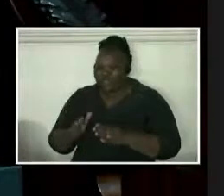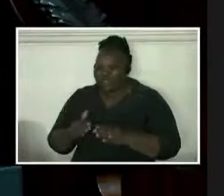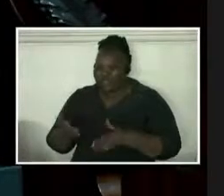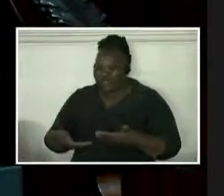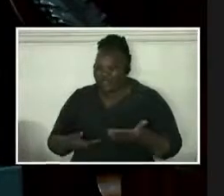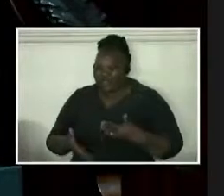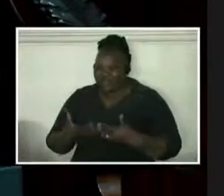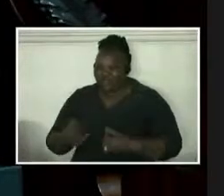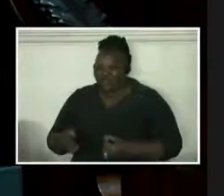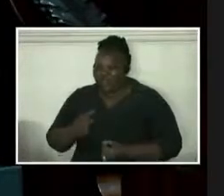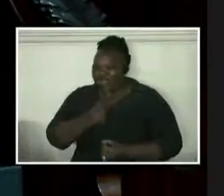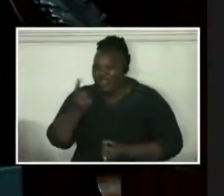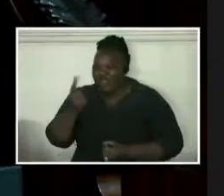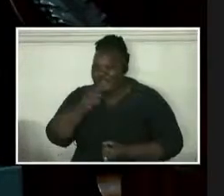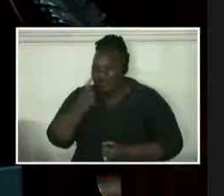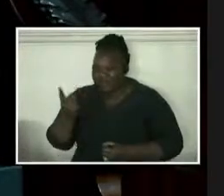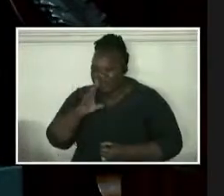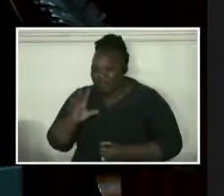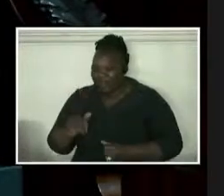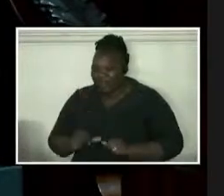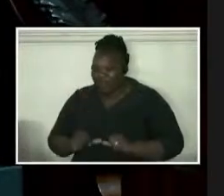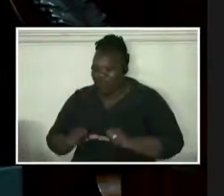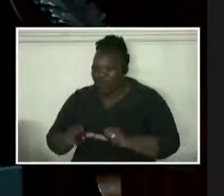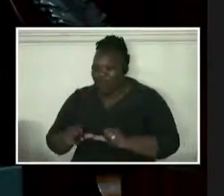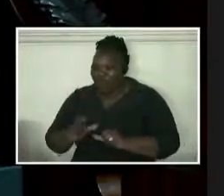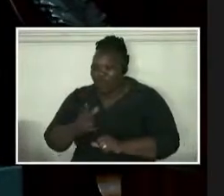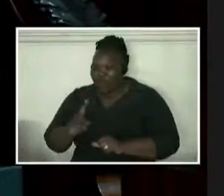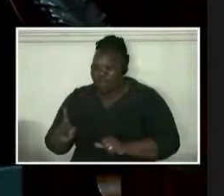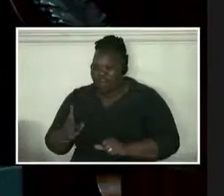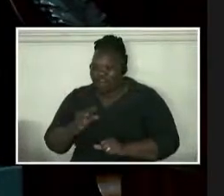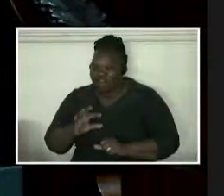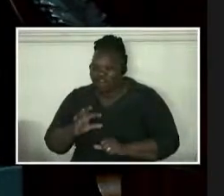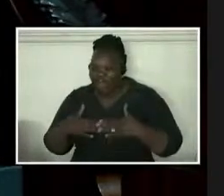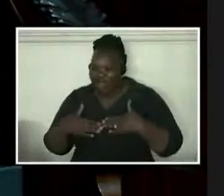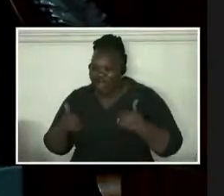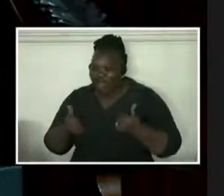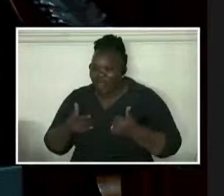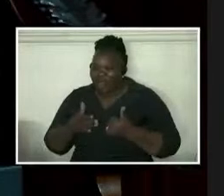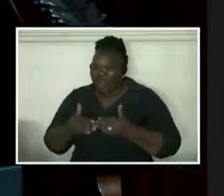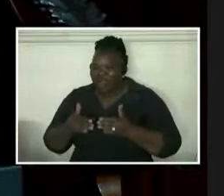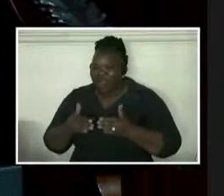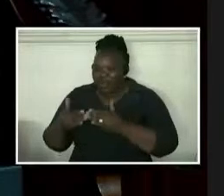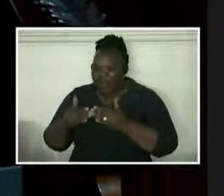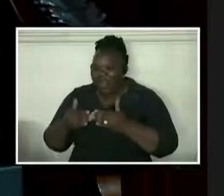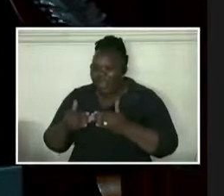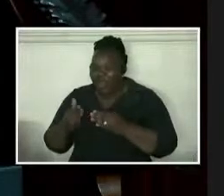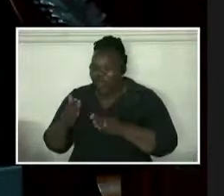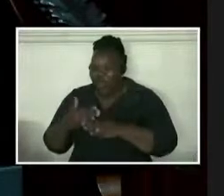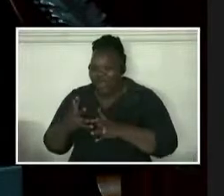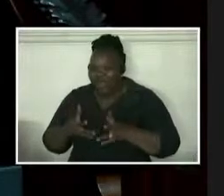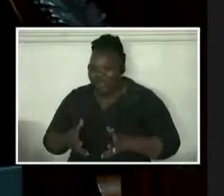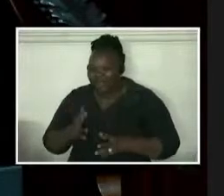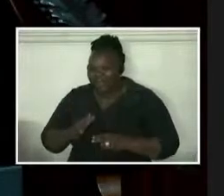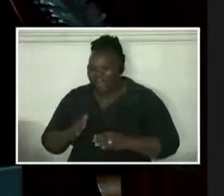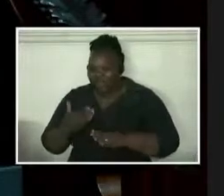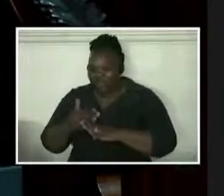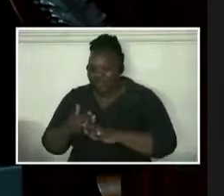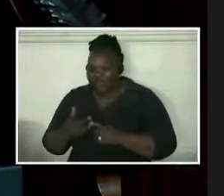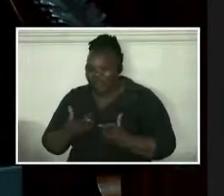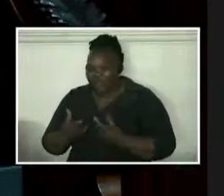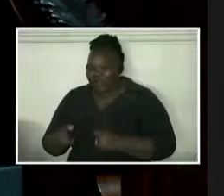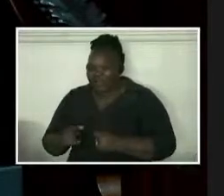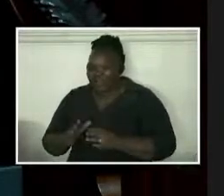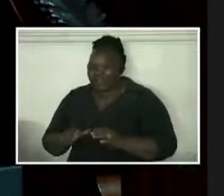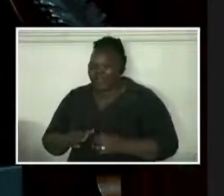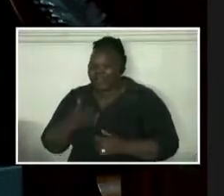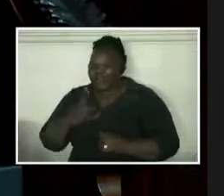of inspiration from this kind of feedback and continue to thank our hard-working and dedicated health care workers for the studying work that they continue to do sit in